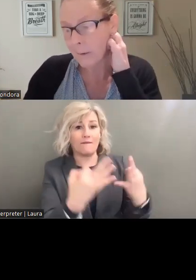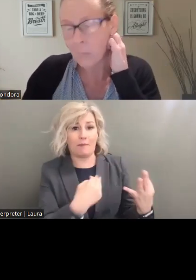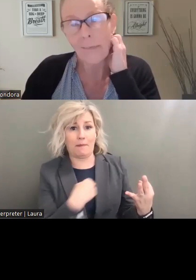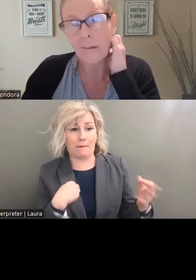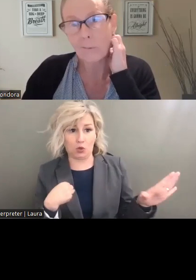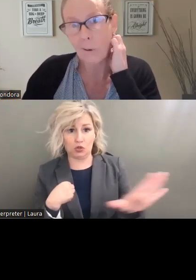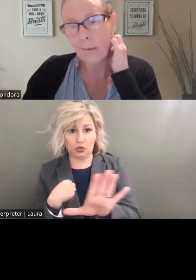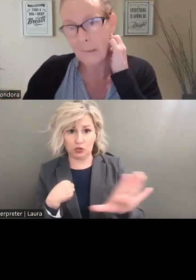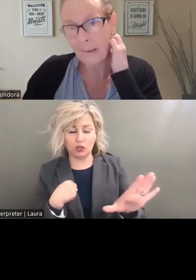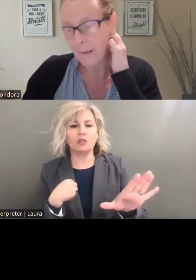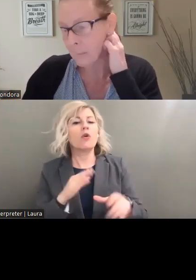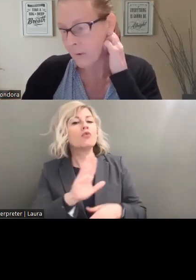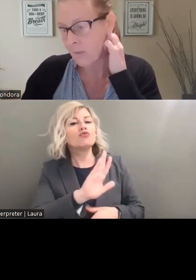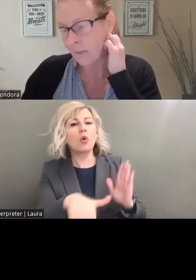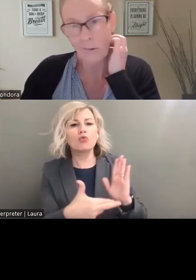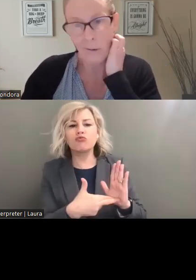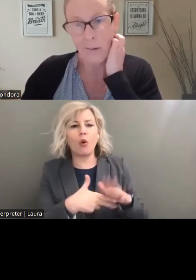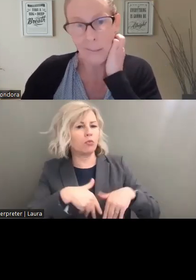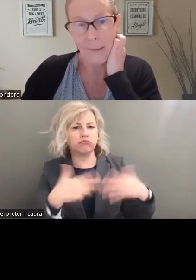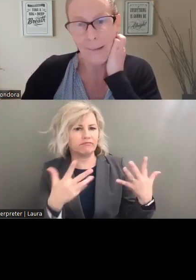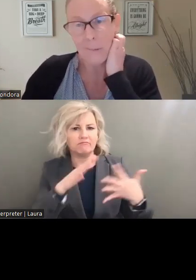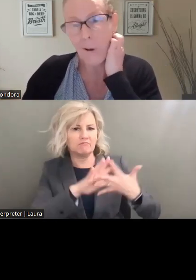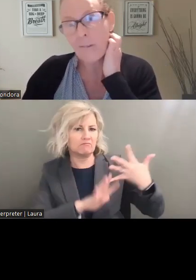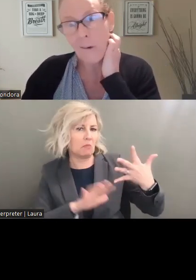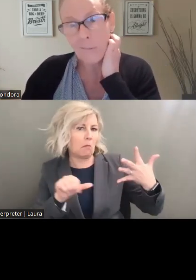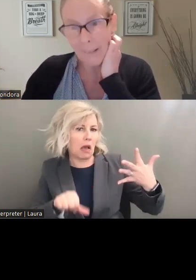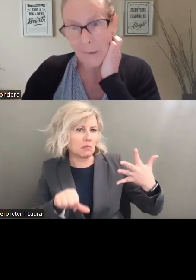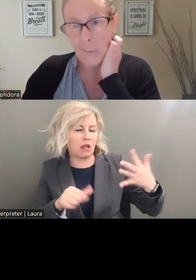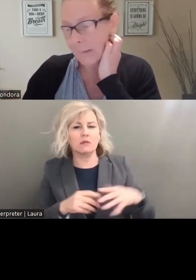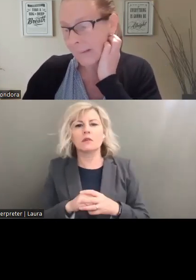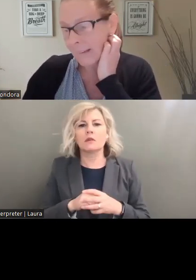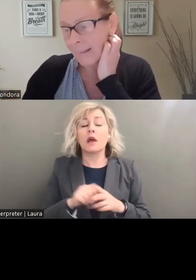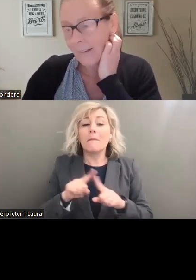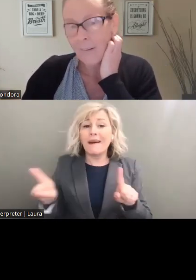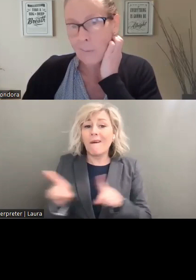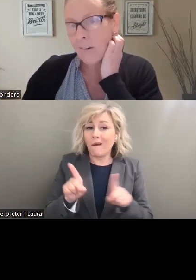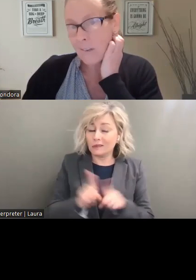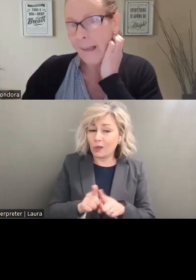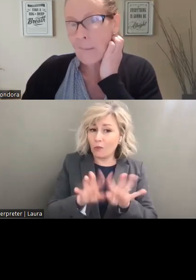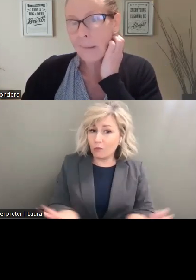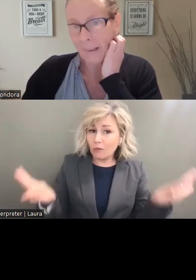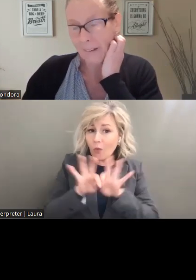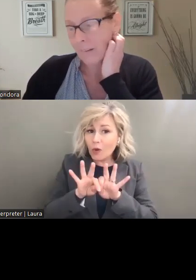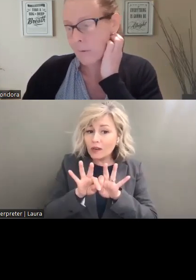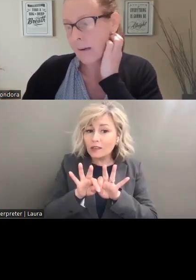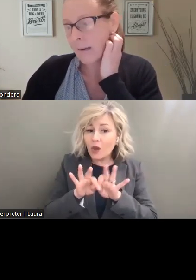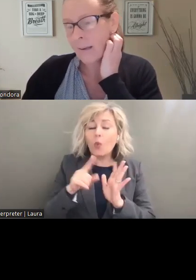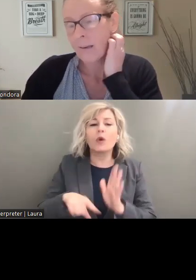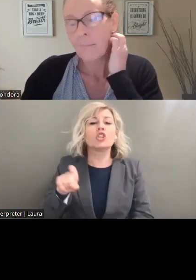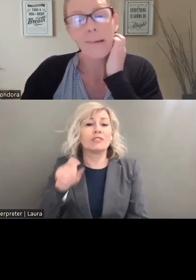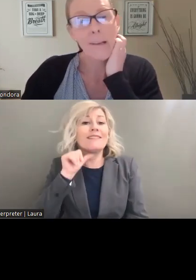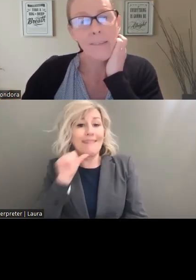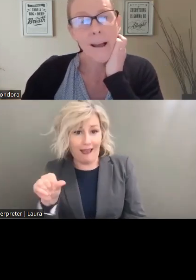about what their role could be in person-centered recovery planning, but also really importantly, what it should not be,